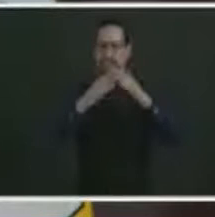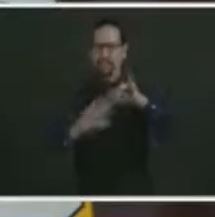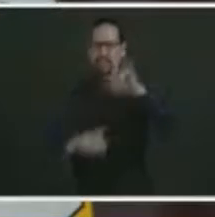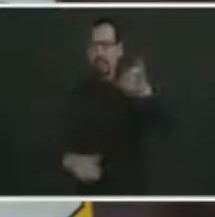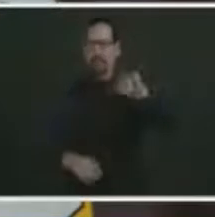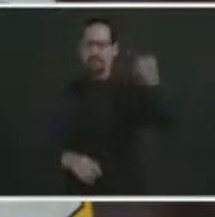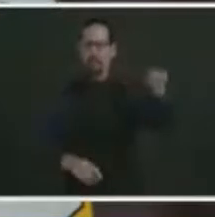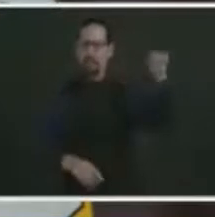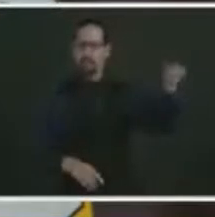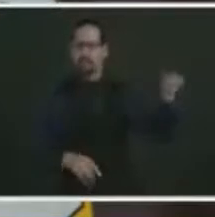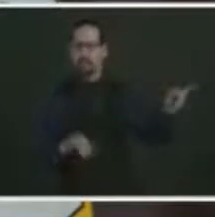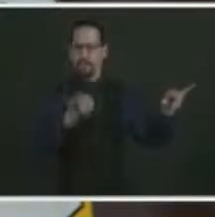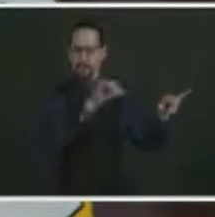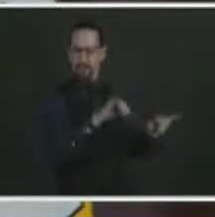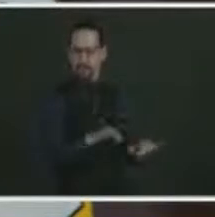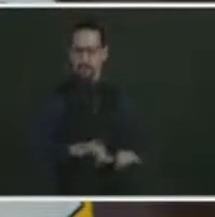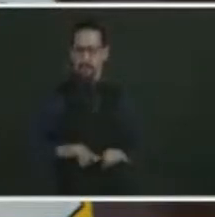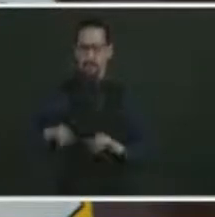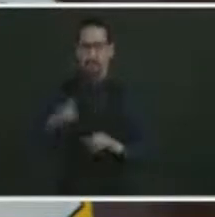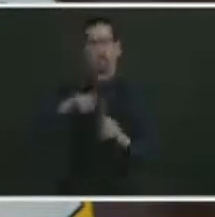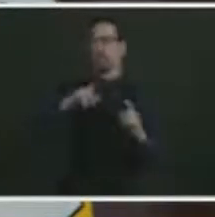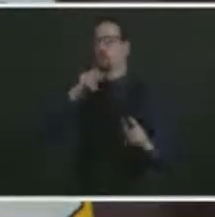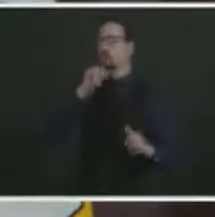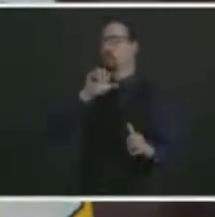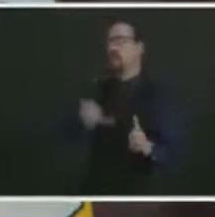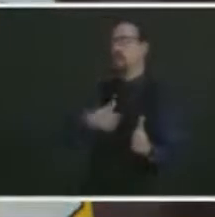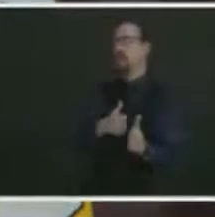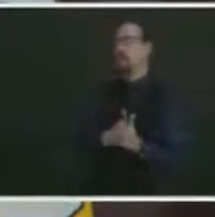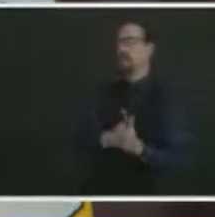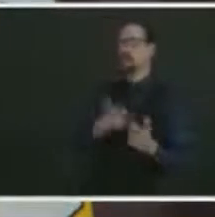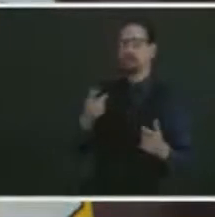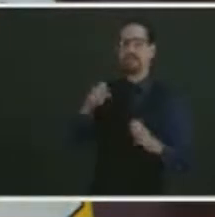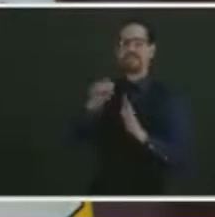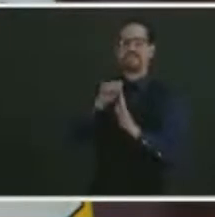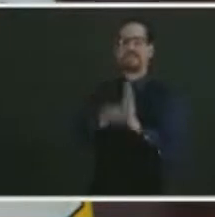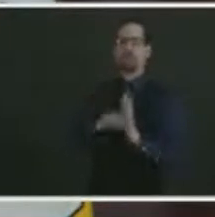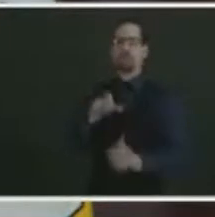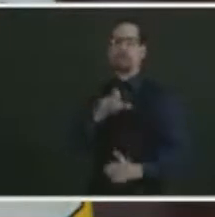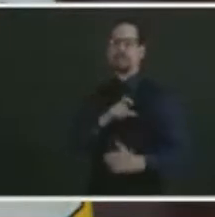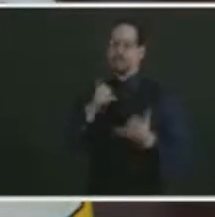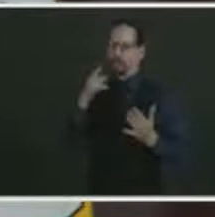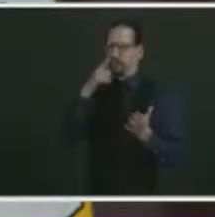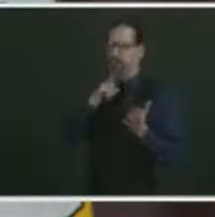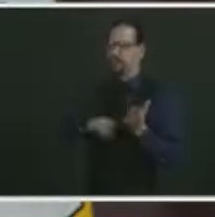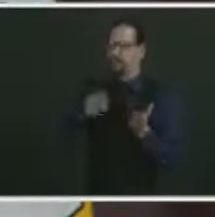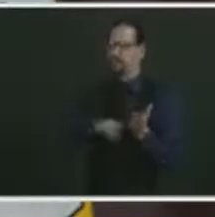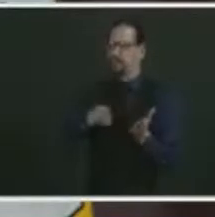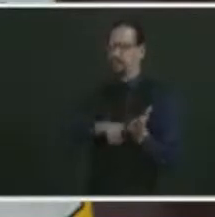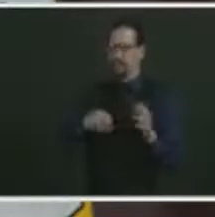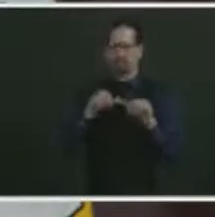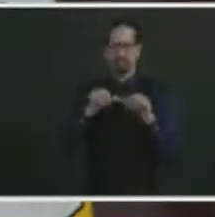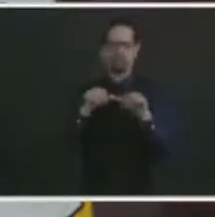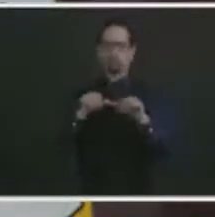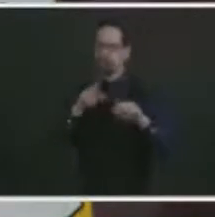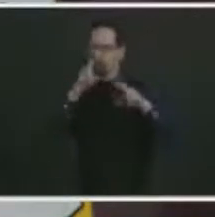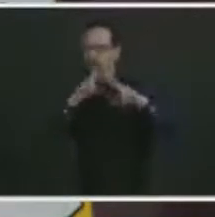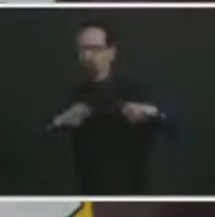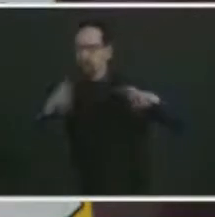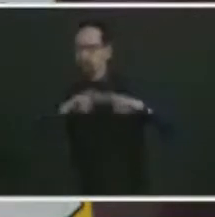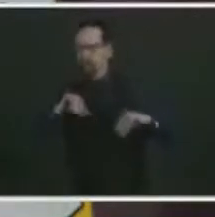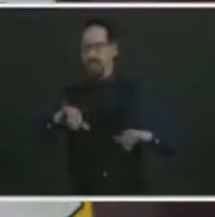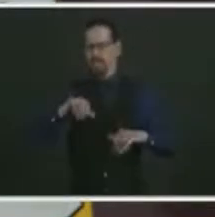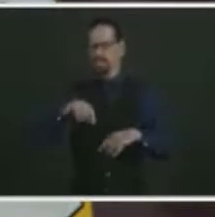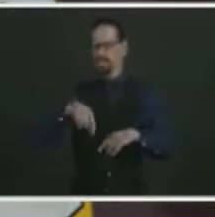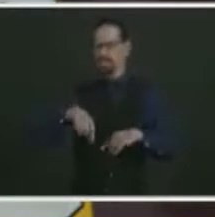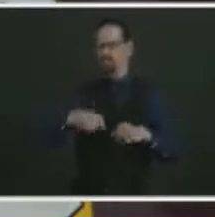that, we don't know who organized it. State police is investigating it, and we're going to stay on top of it. If you're saying, and so